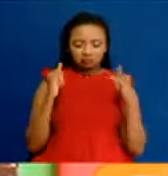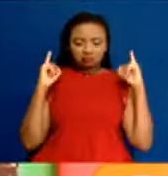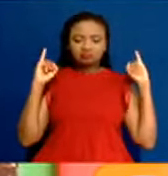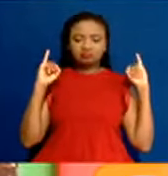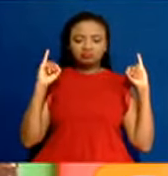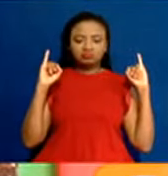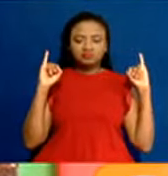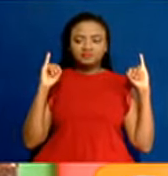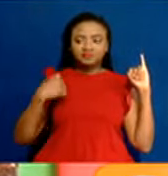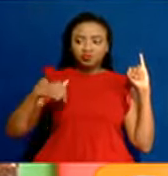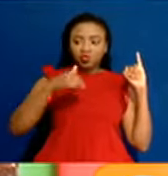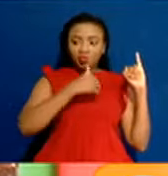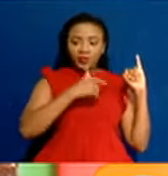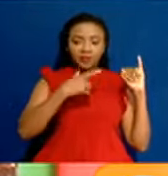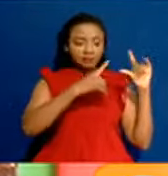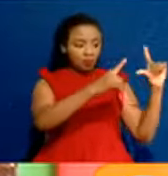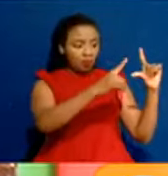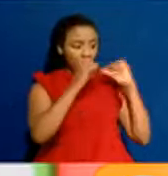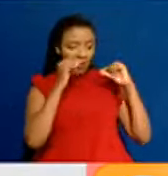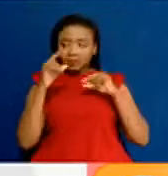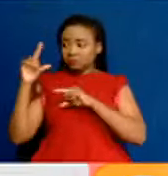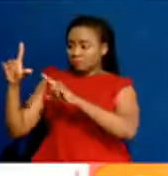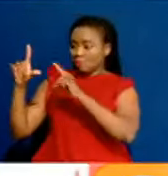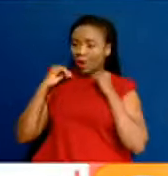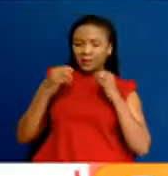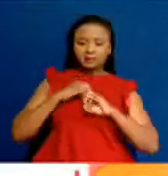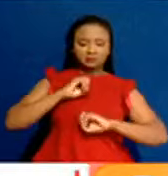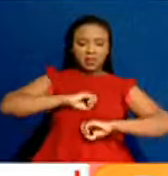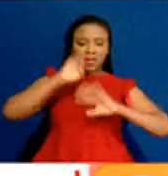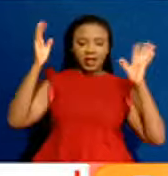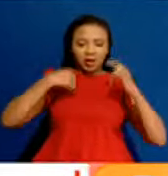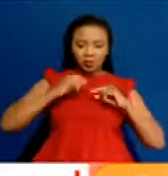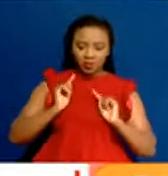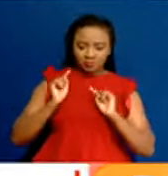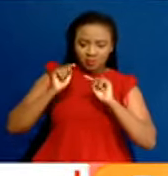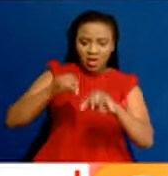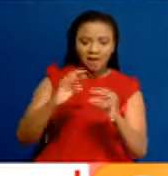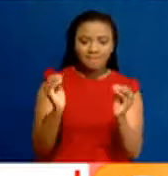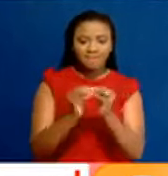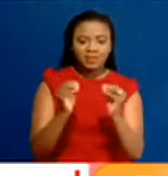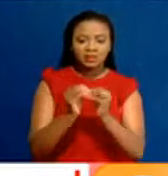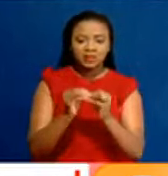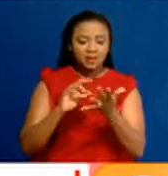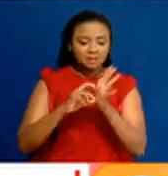we have clear instructions to be here, and so we should not send any